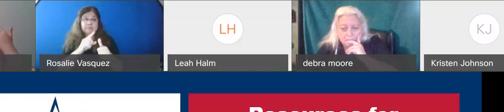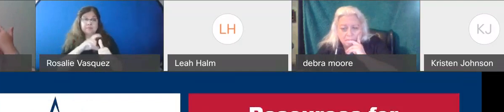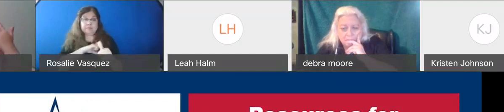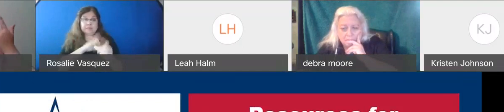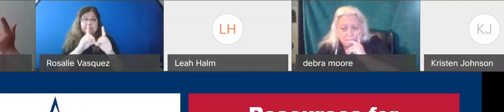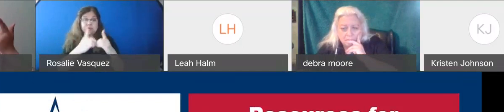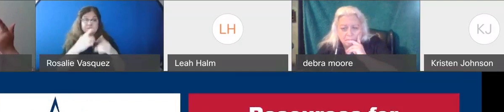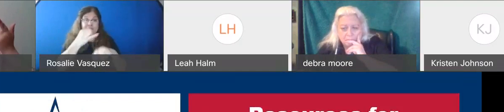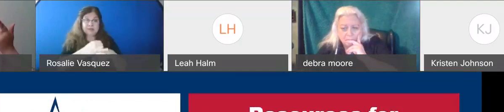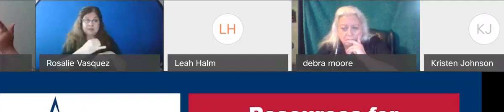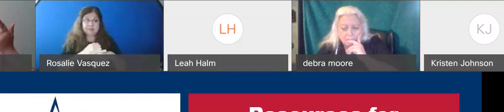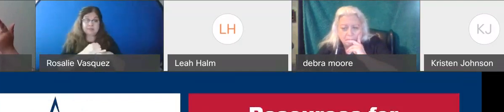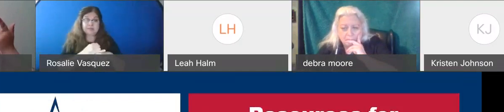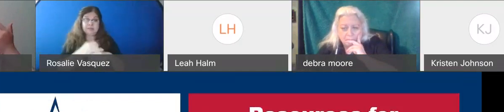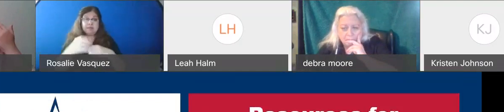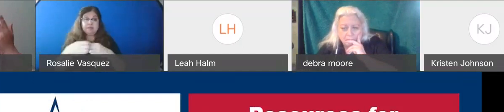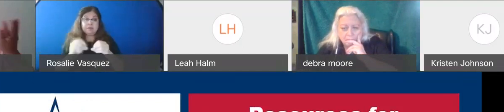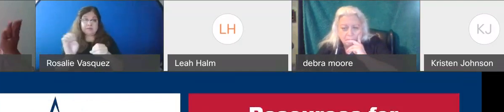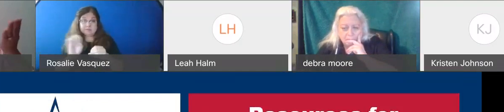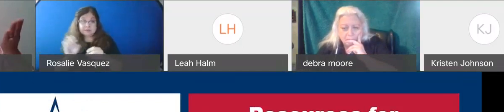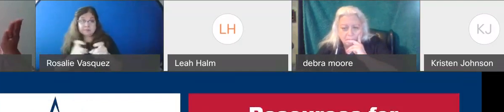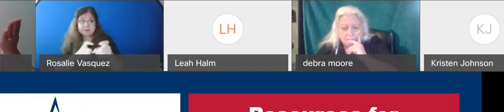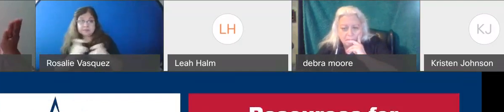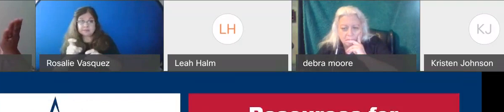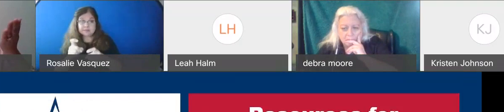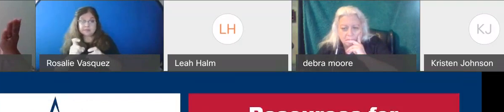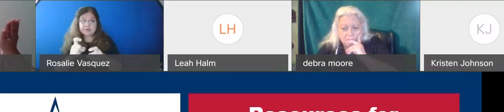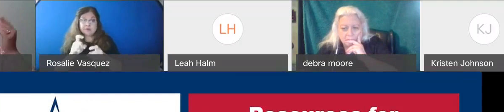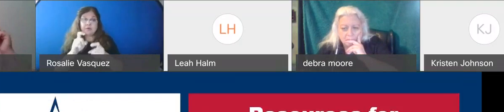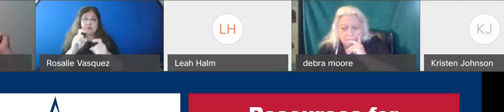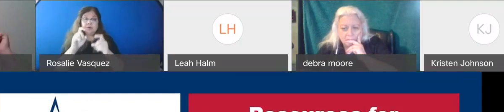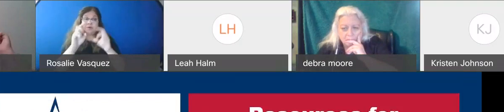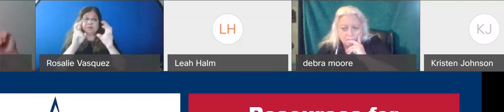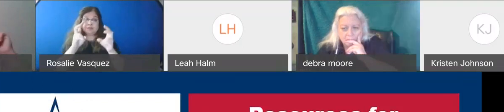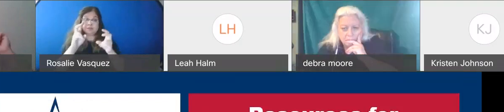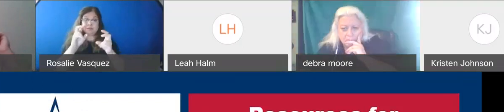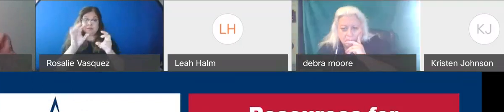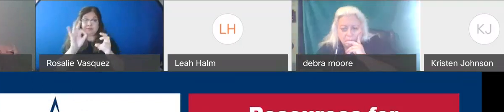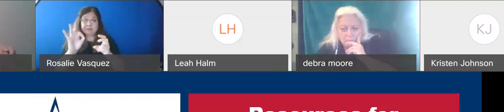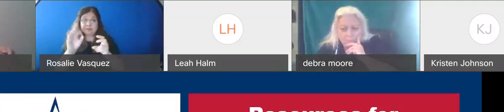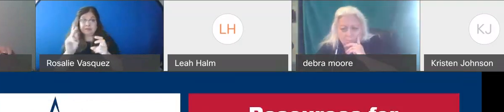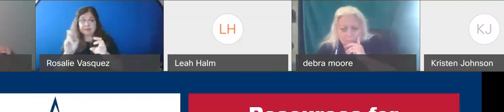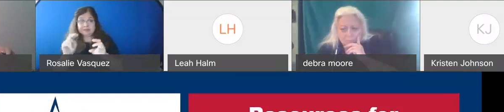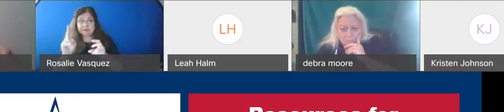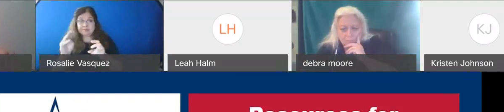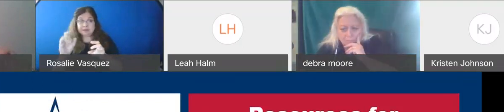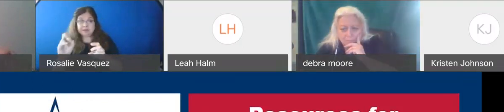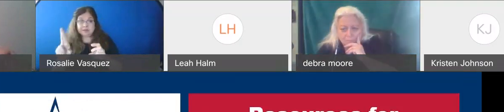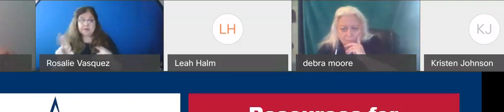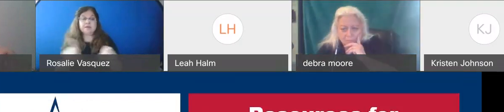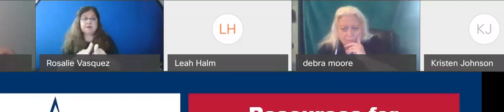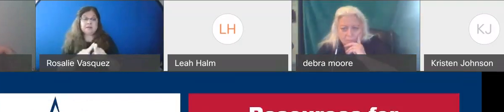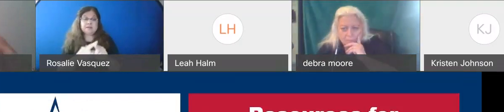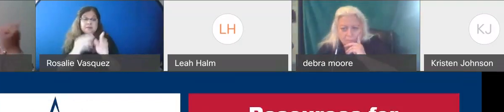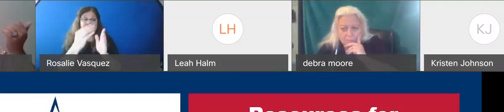campus, the Office of Emergency Management, our Title IX coordinator, Karen Miner, It also includes external resources